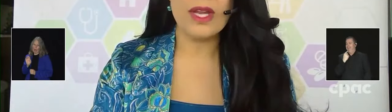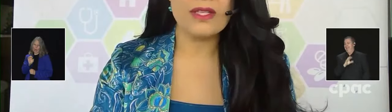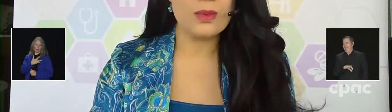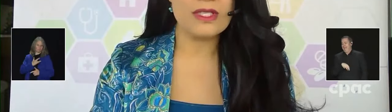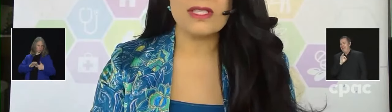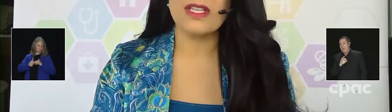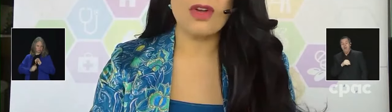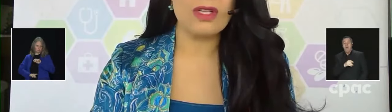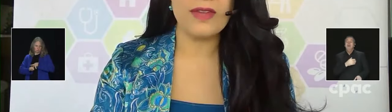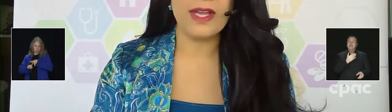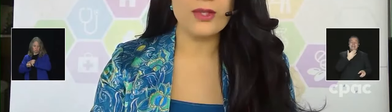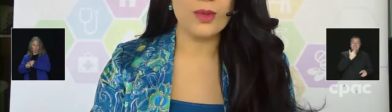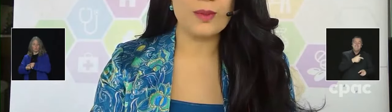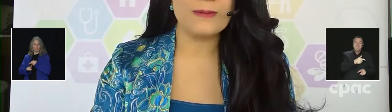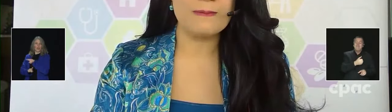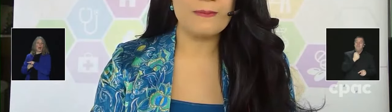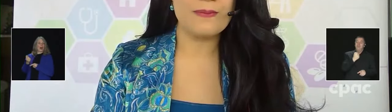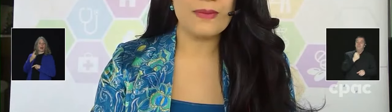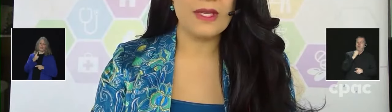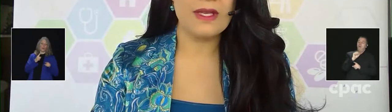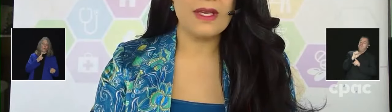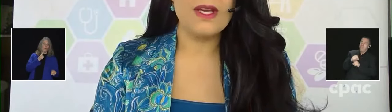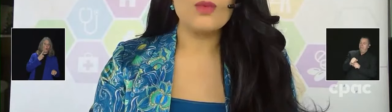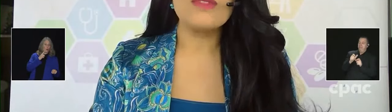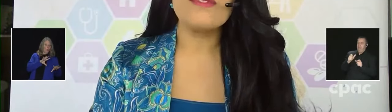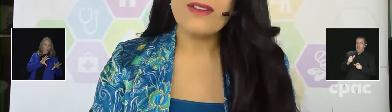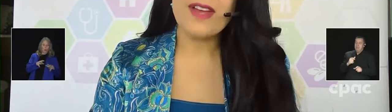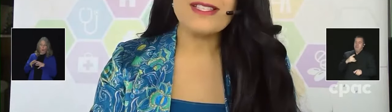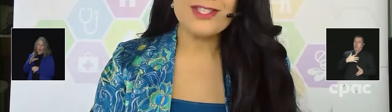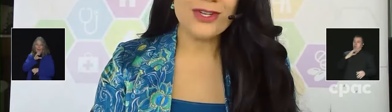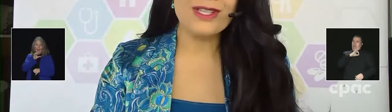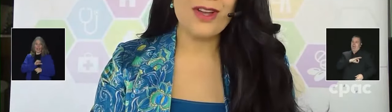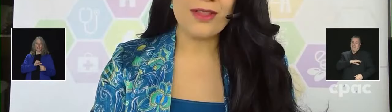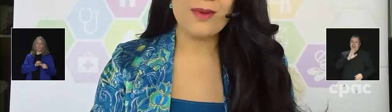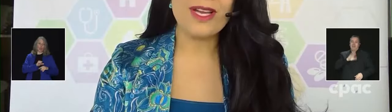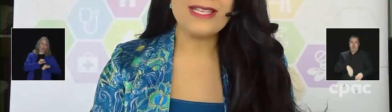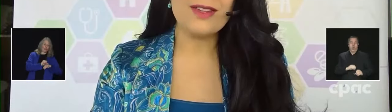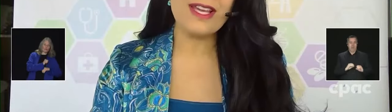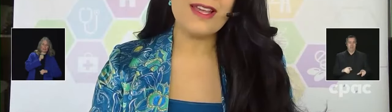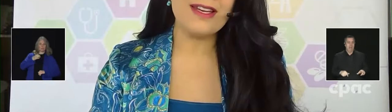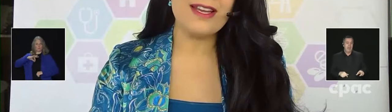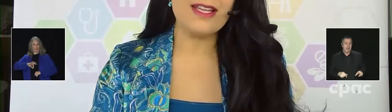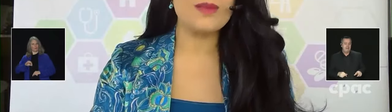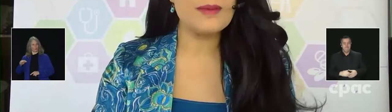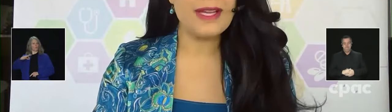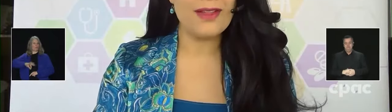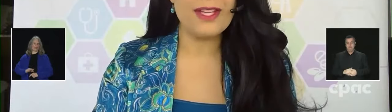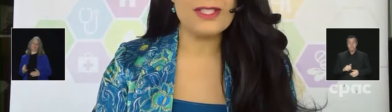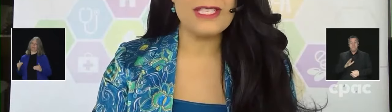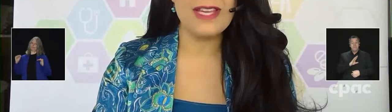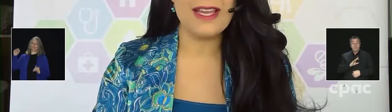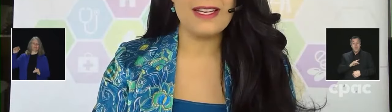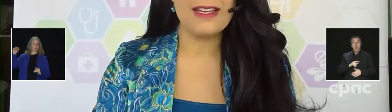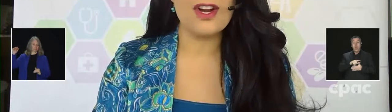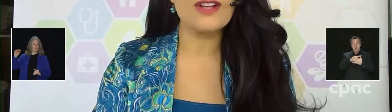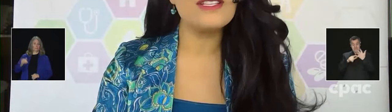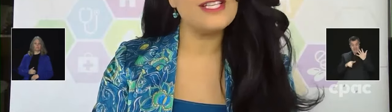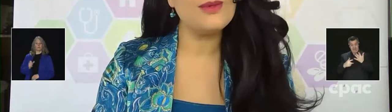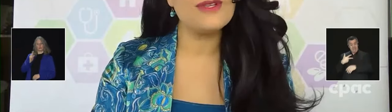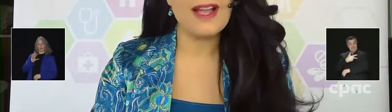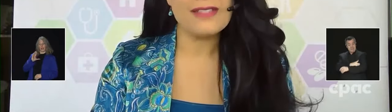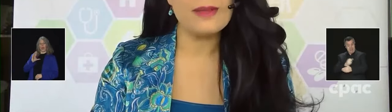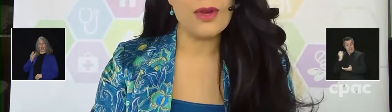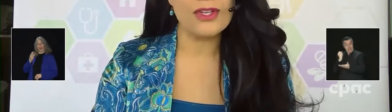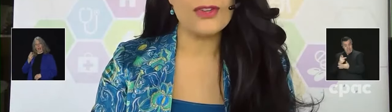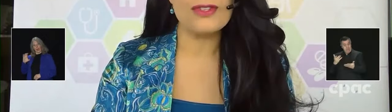to outweigh its risks in all of age groups. With 5 vaccines currently authorized, Health Canada and the Public Health Agency of Canada are